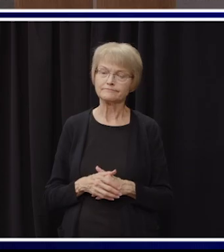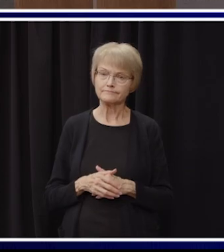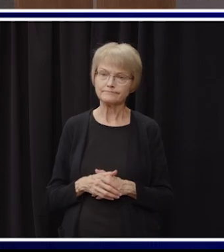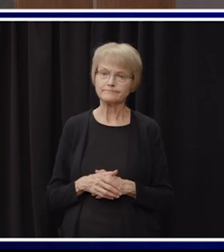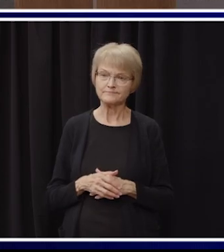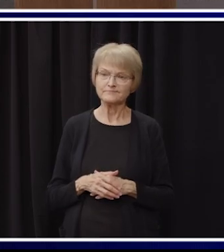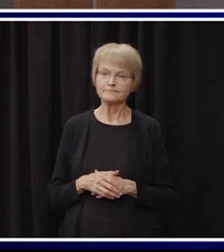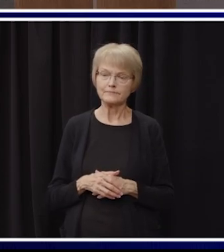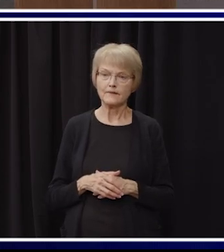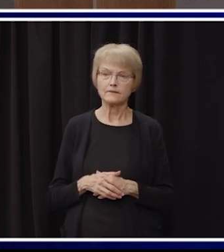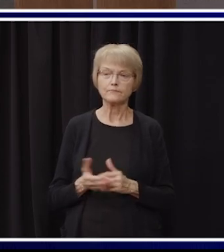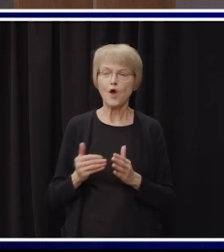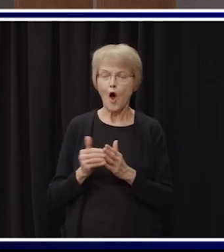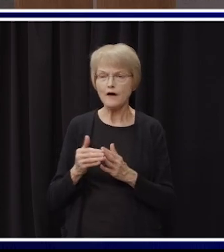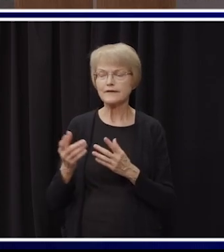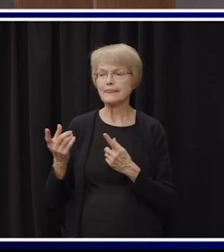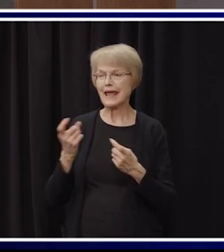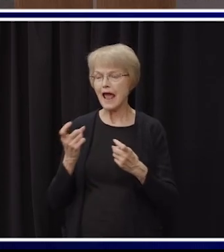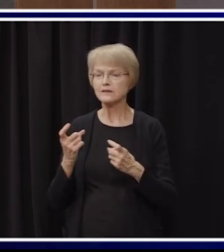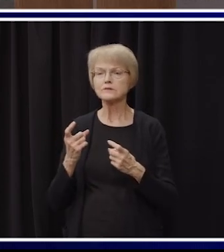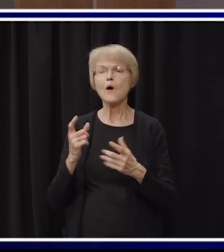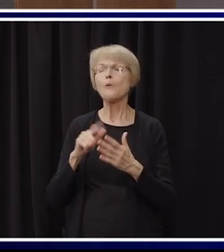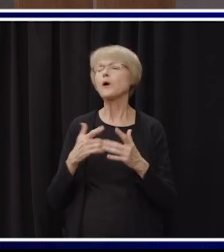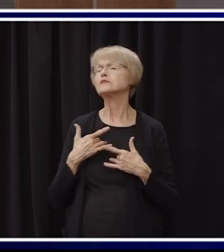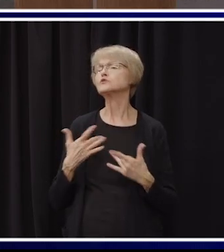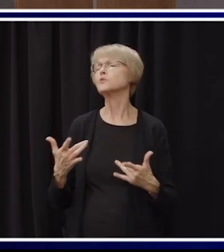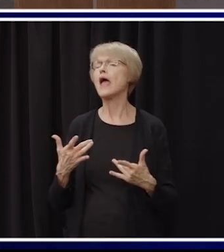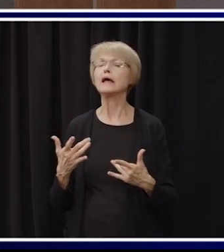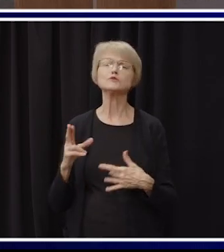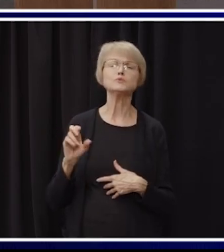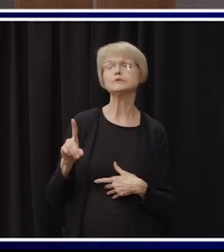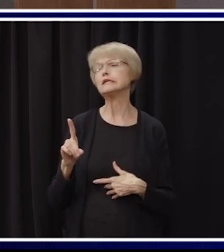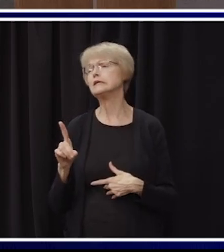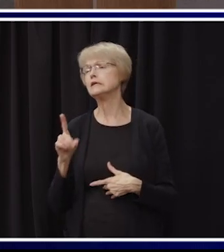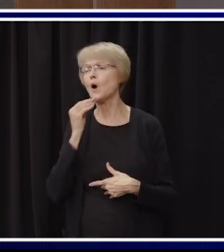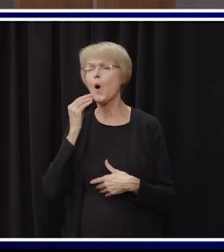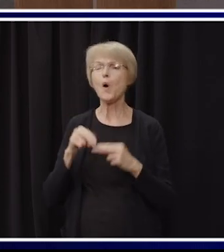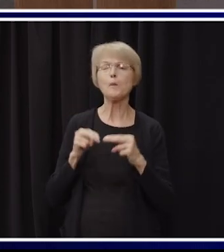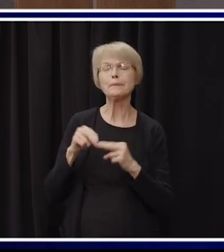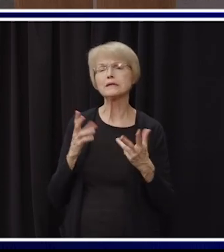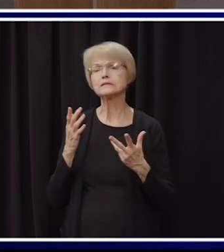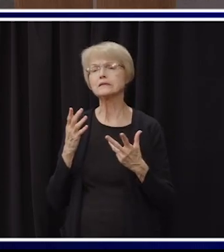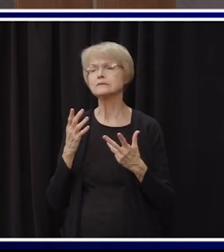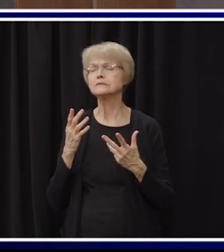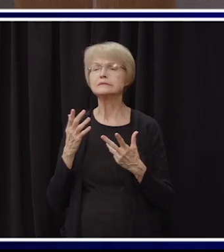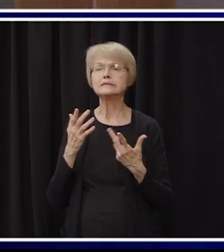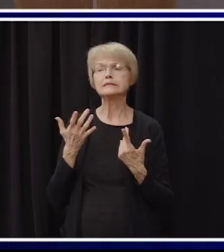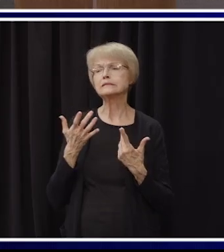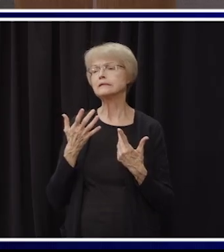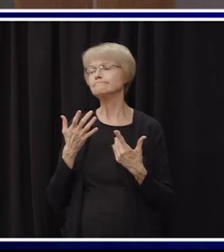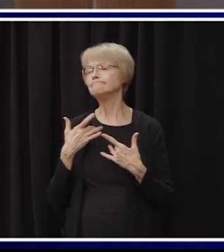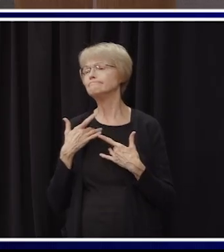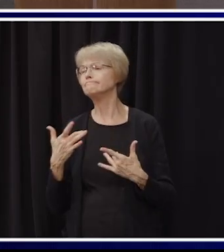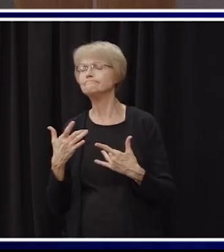We get asked quite often about trends. What are the latest trends in home building, the latest colors and things? Well,